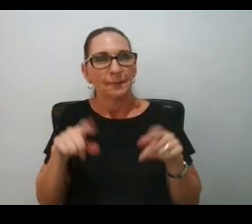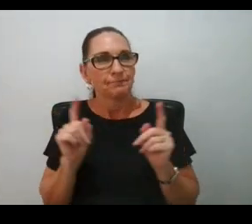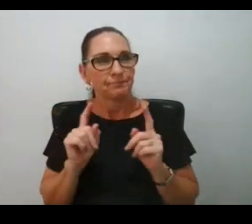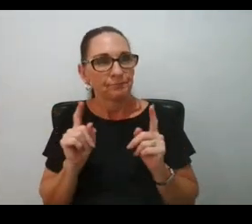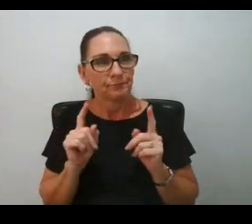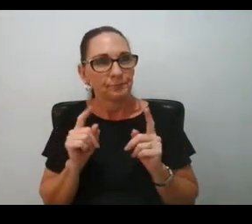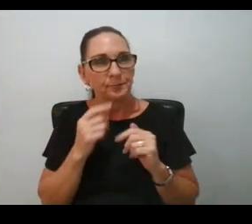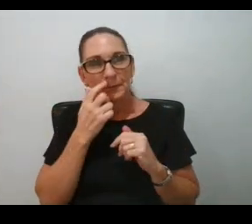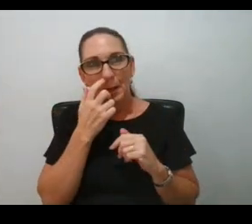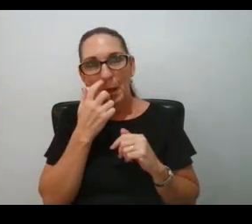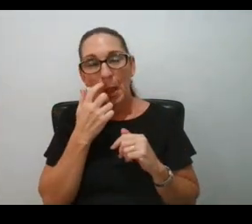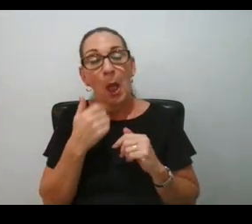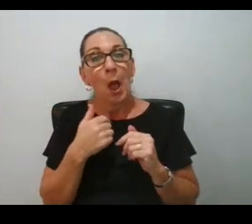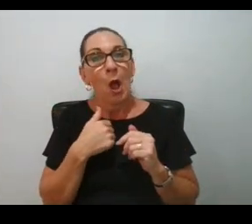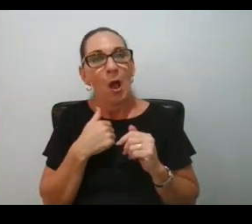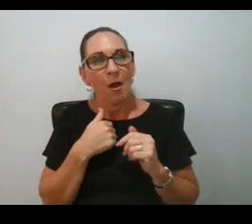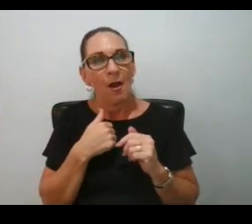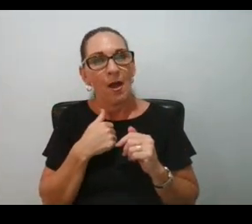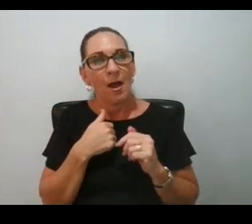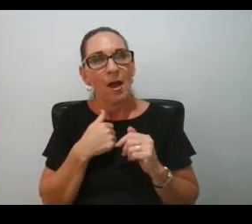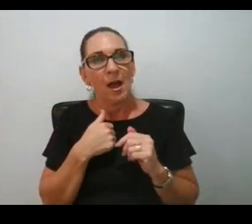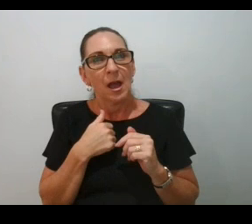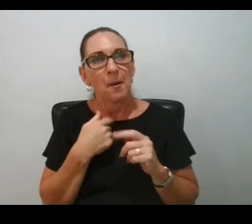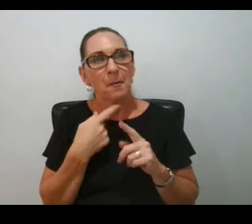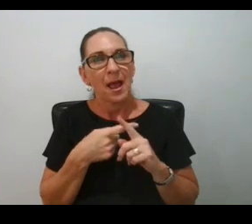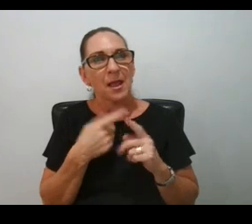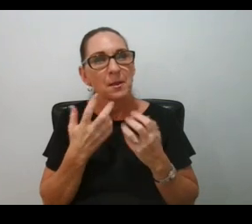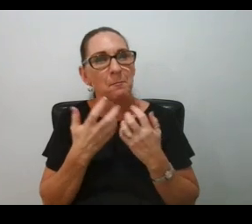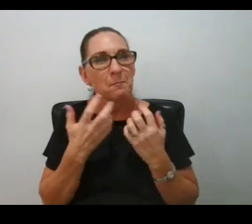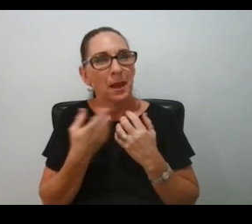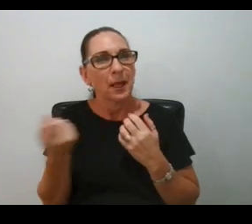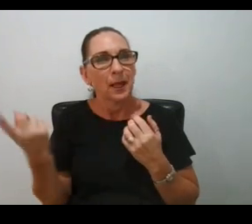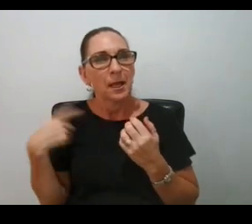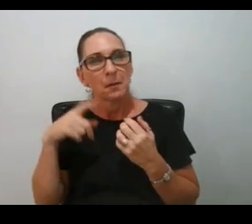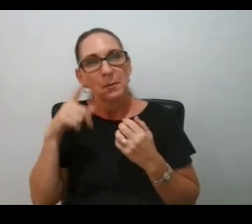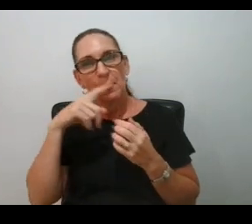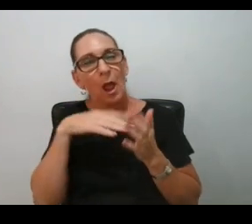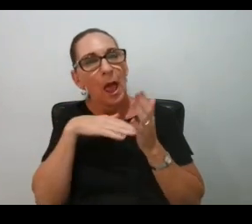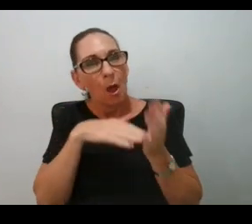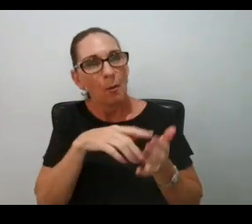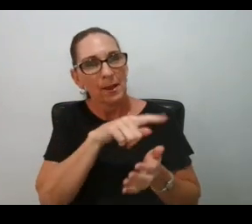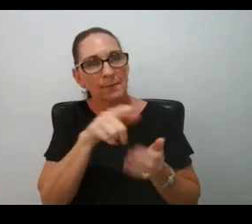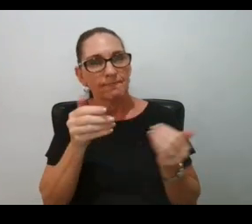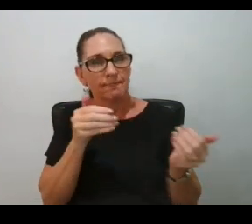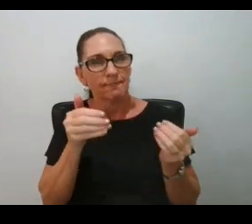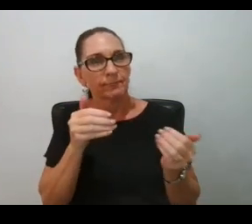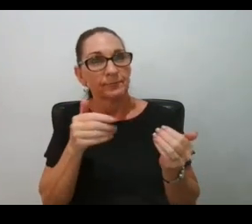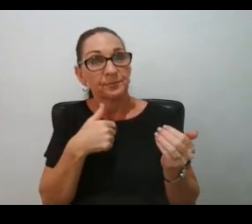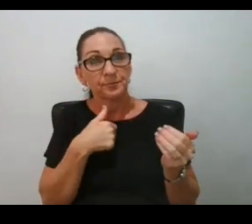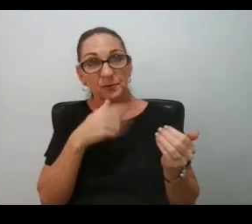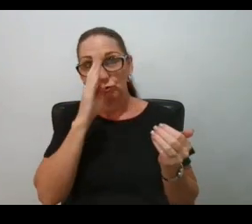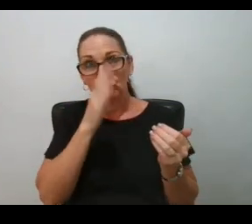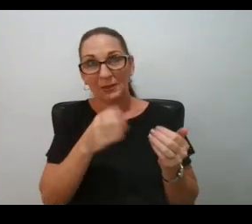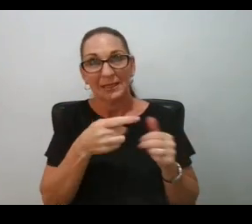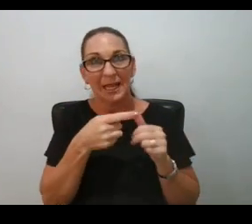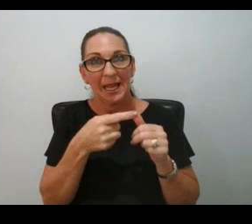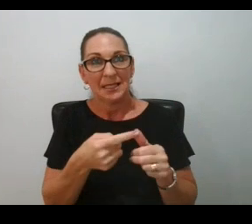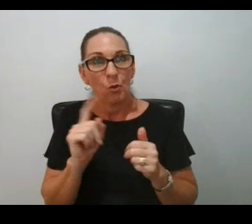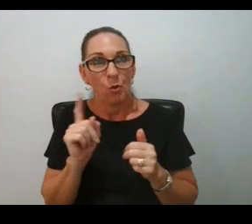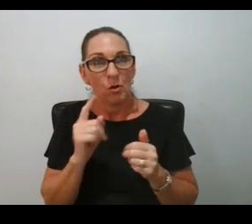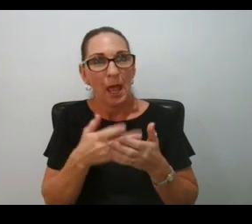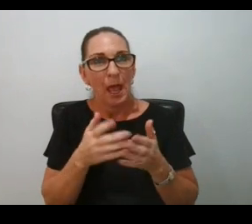this trap myself, I and a lot of people who are out there helping people in financial hardship, our immediate reaction here is, how are